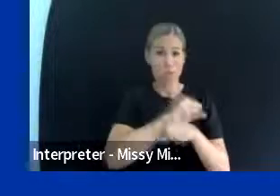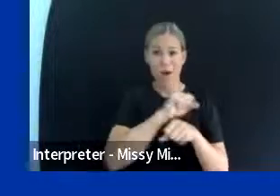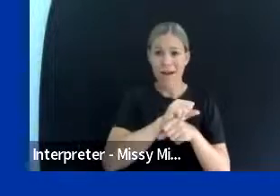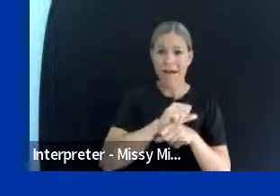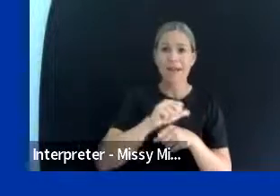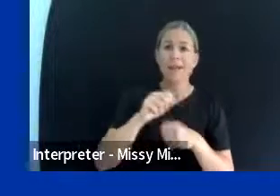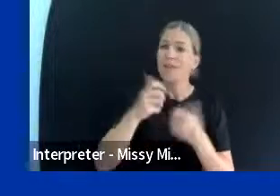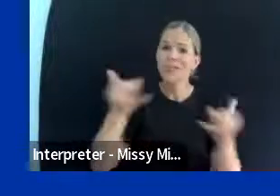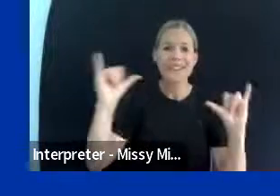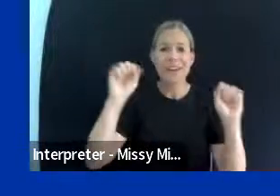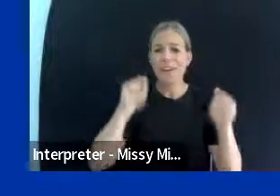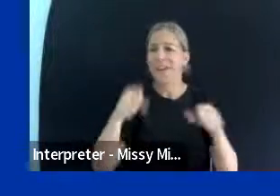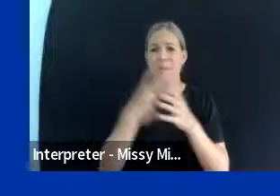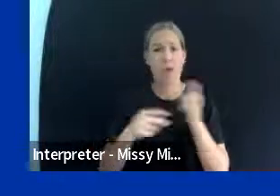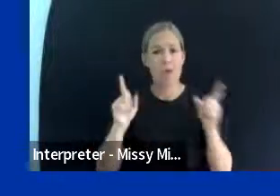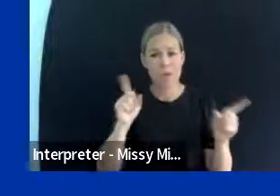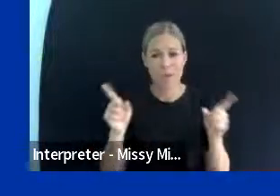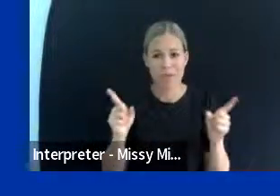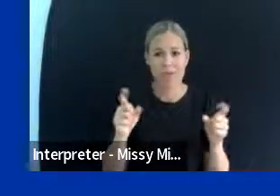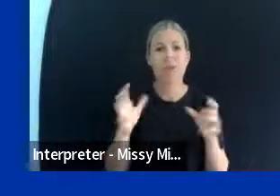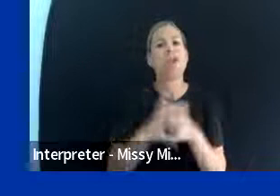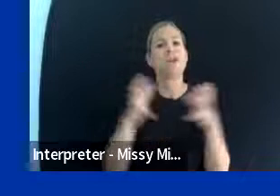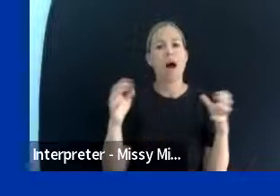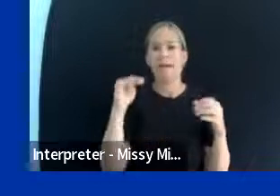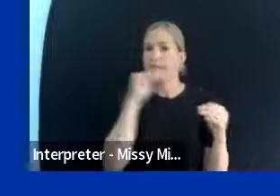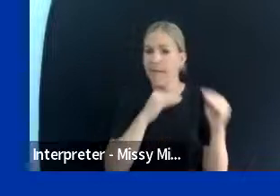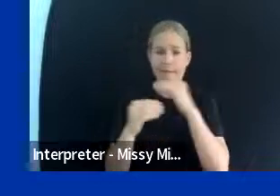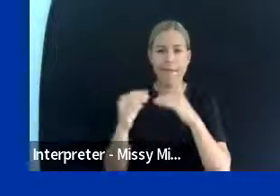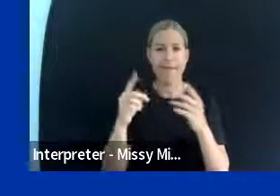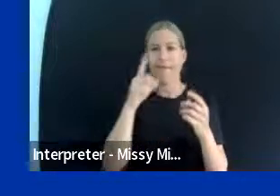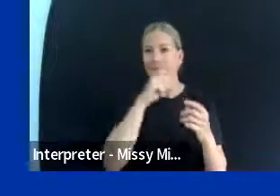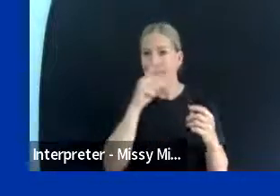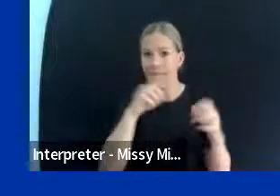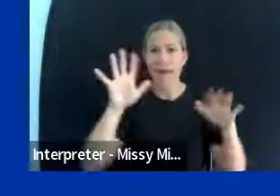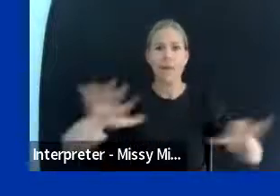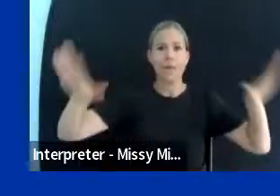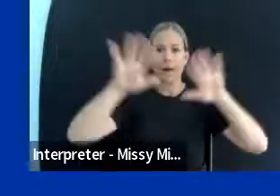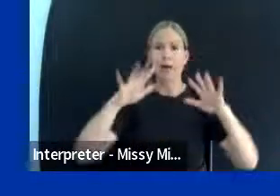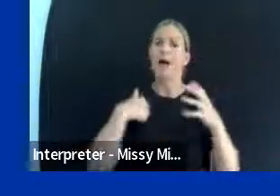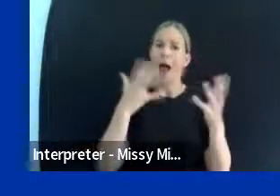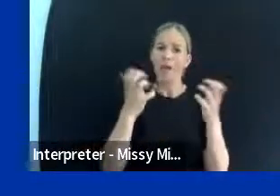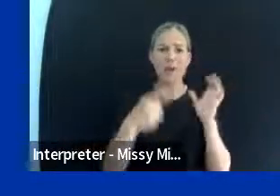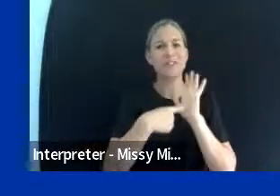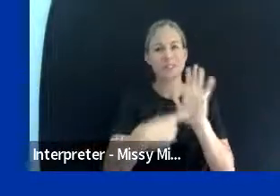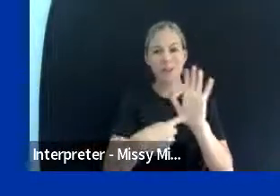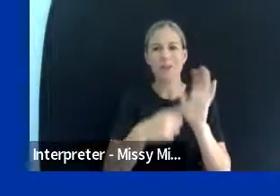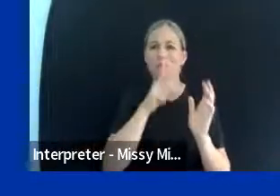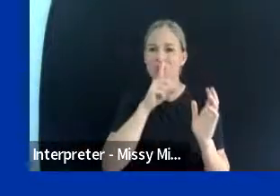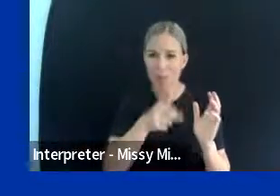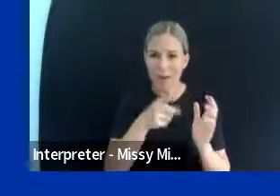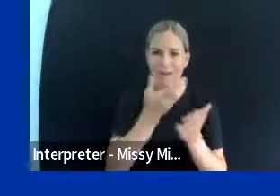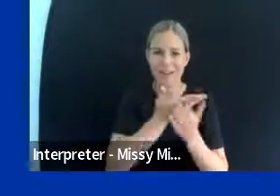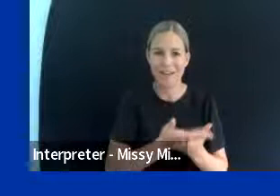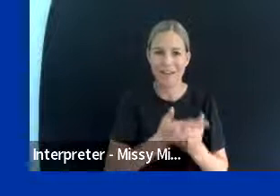lot of myths out there. And so I'm really excited to see so many people here to figure that out. And that cross-agency